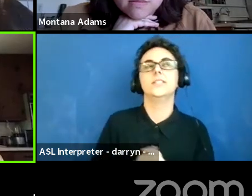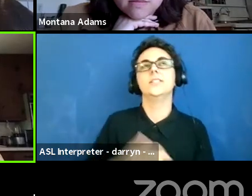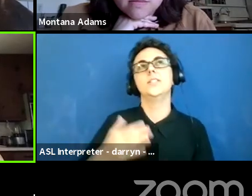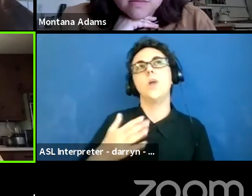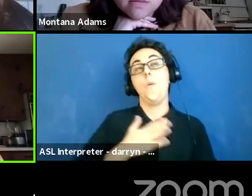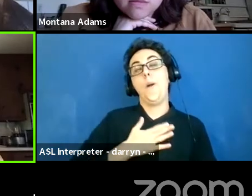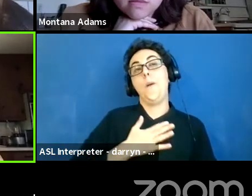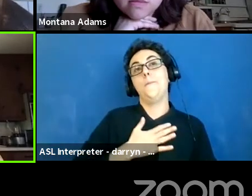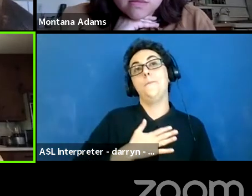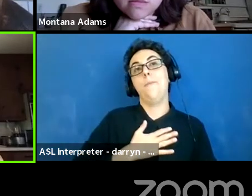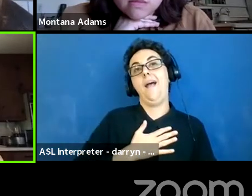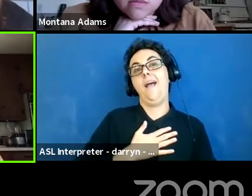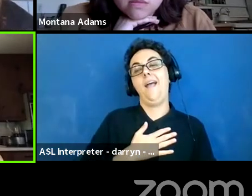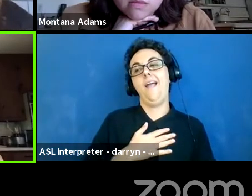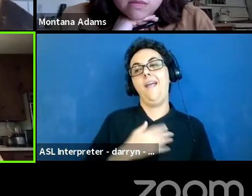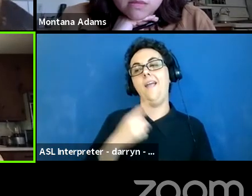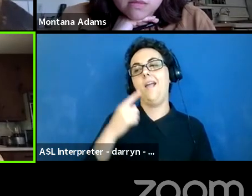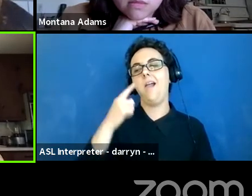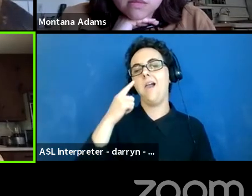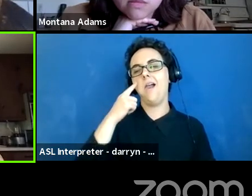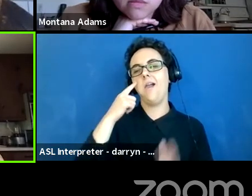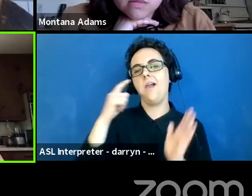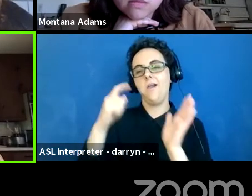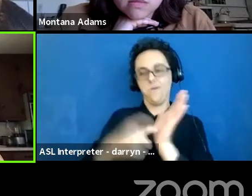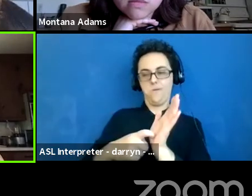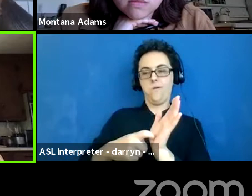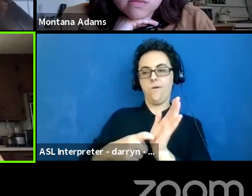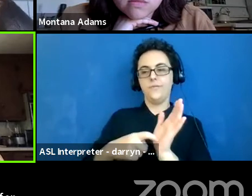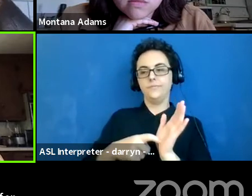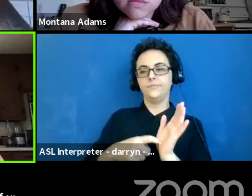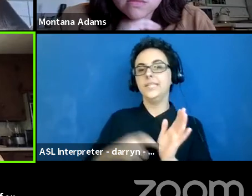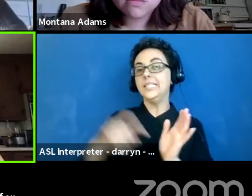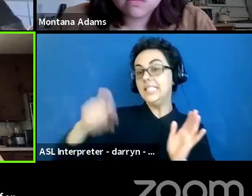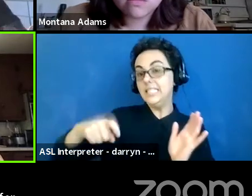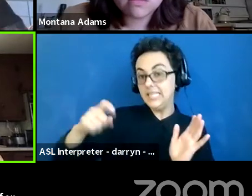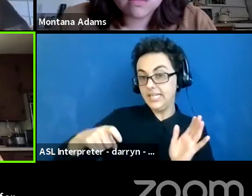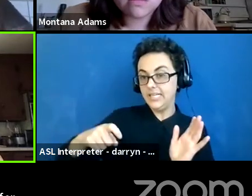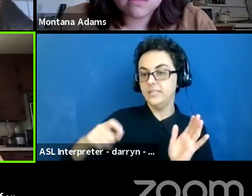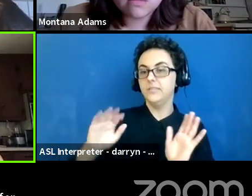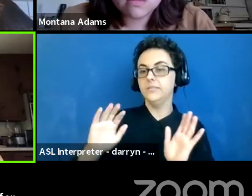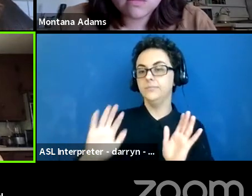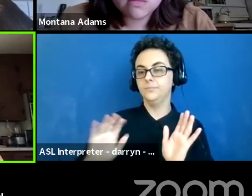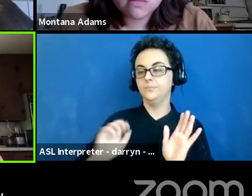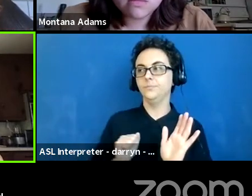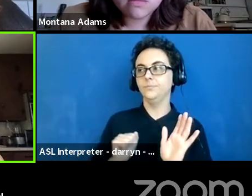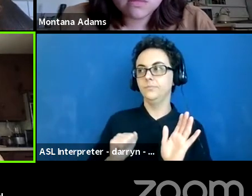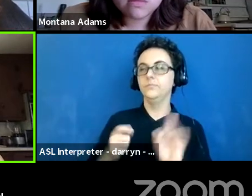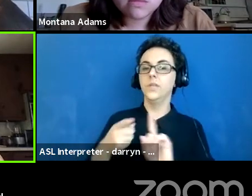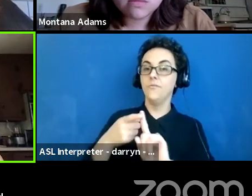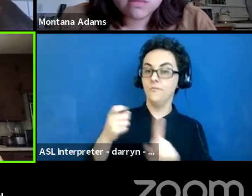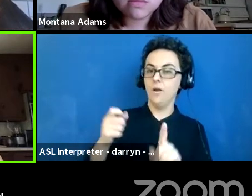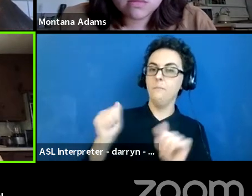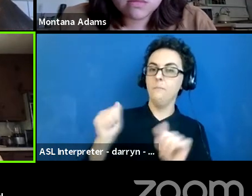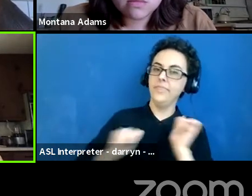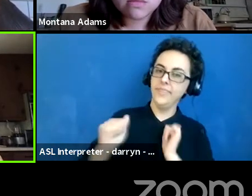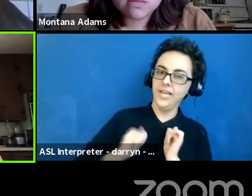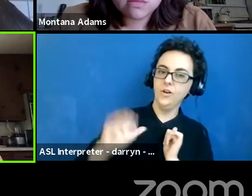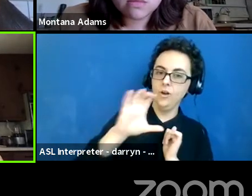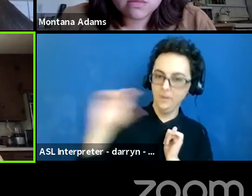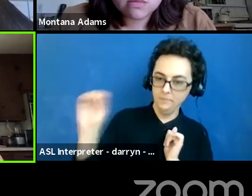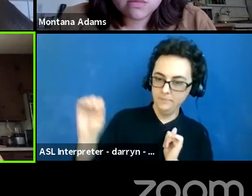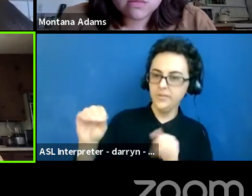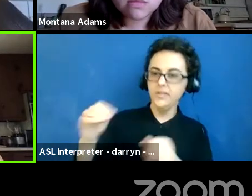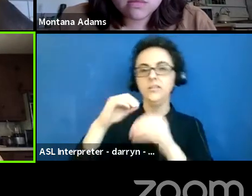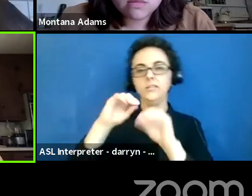what I identify being a need from theater companies and organizations and